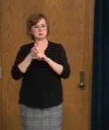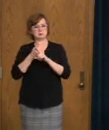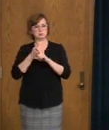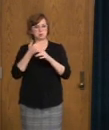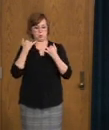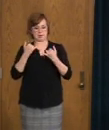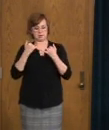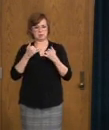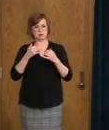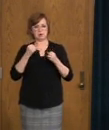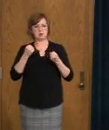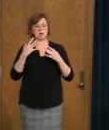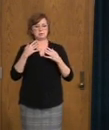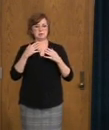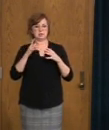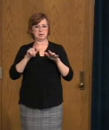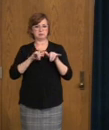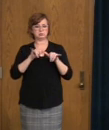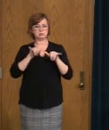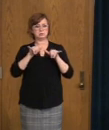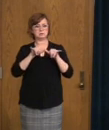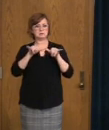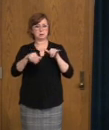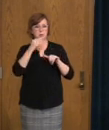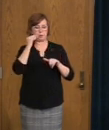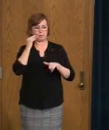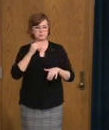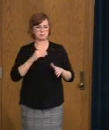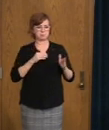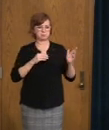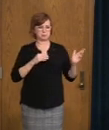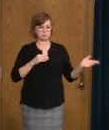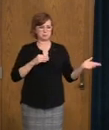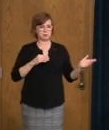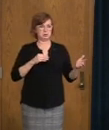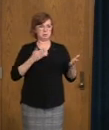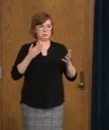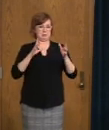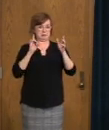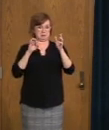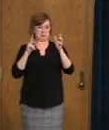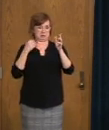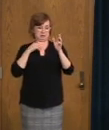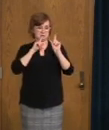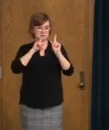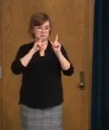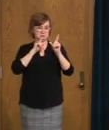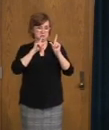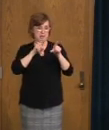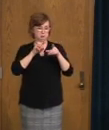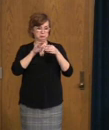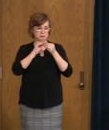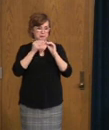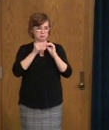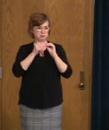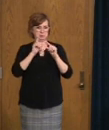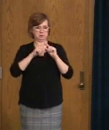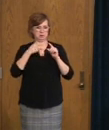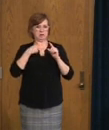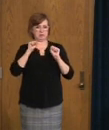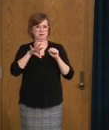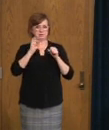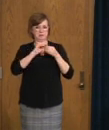respond. So I'll see if Derek has that number. I don't have the number today, Zach, but we can get that for